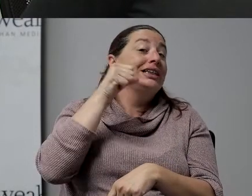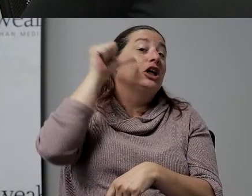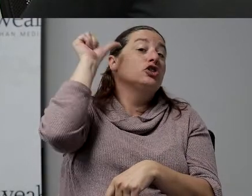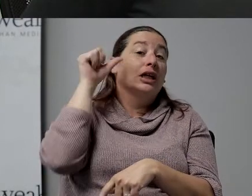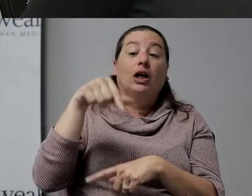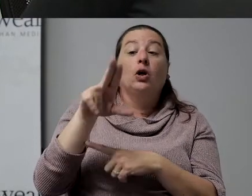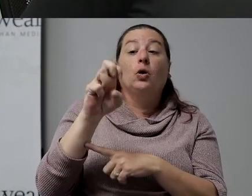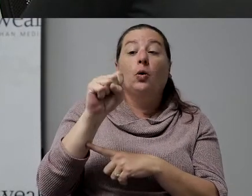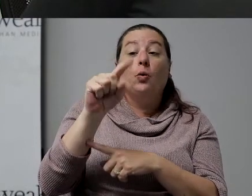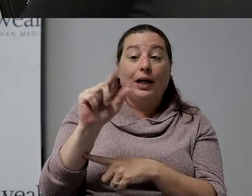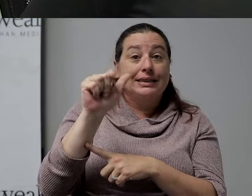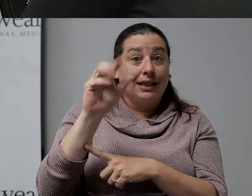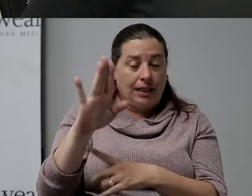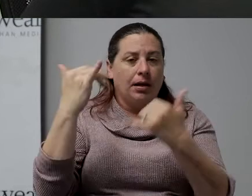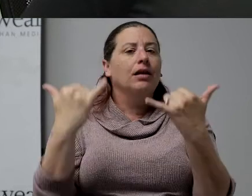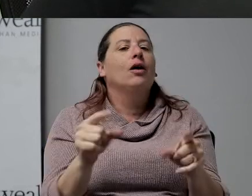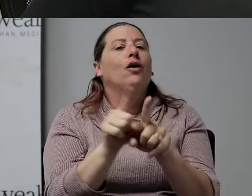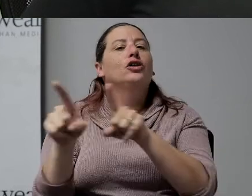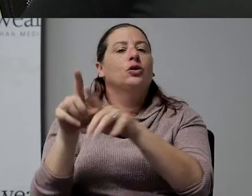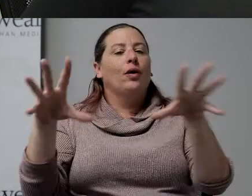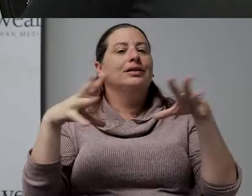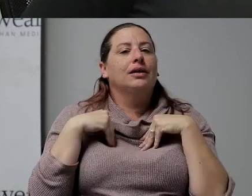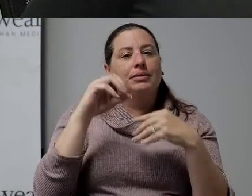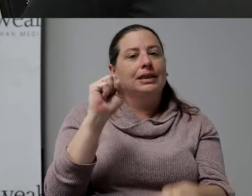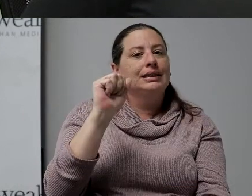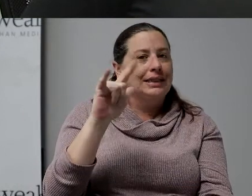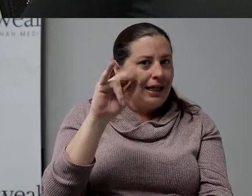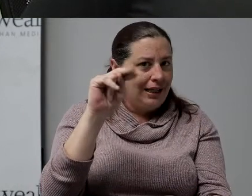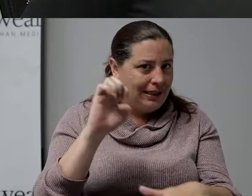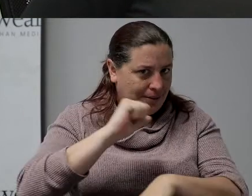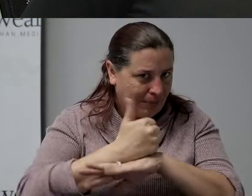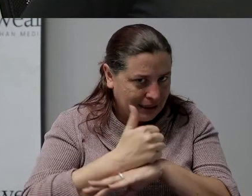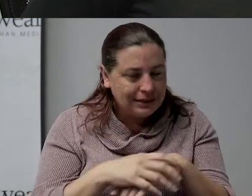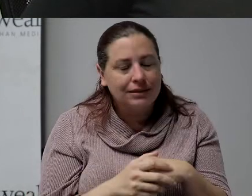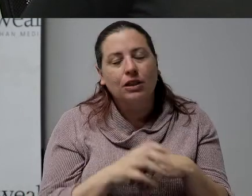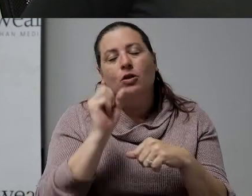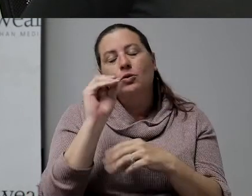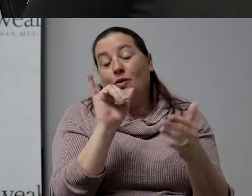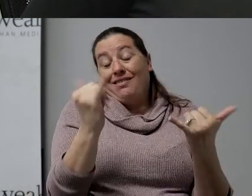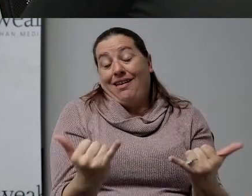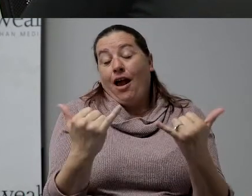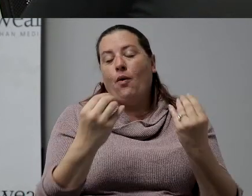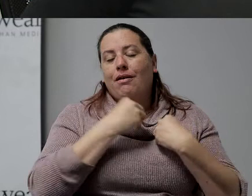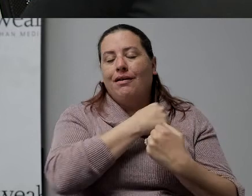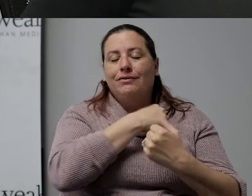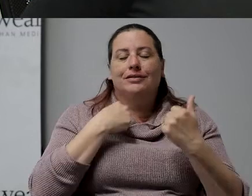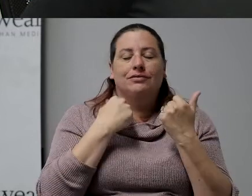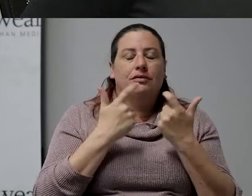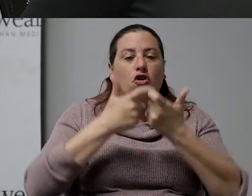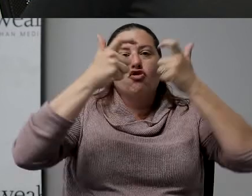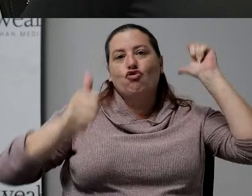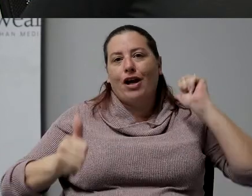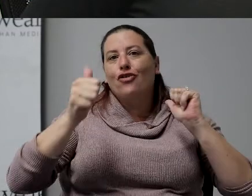accepting saline-based specimens. So this now gives us greater testing opportunities. So we can